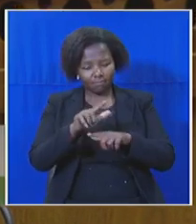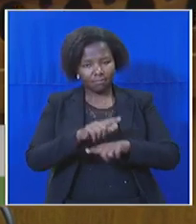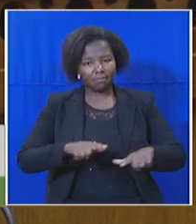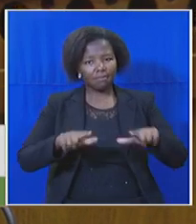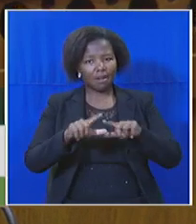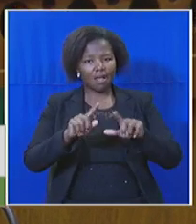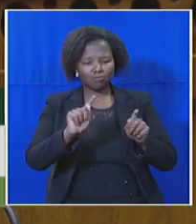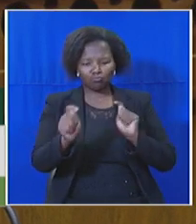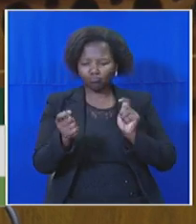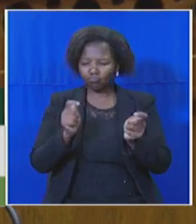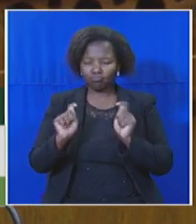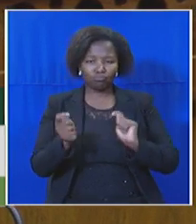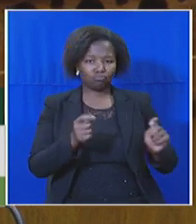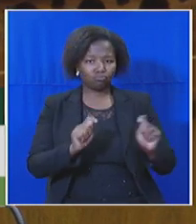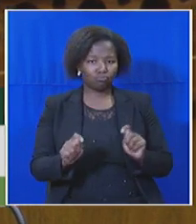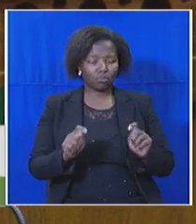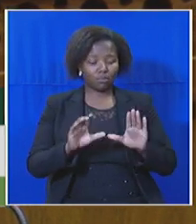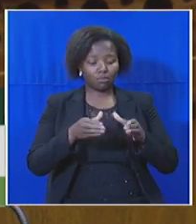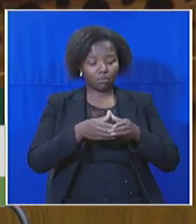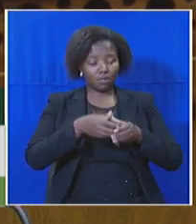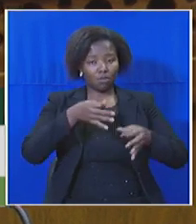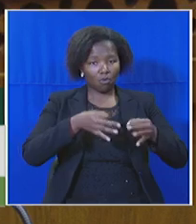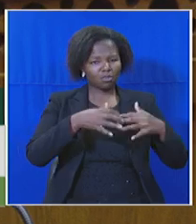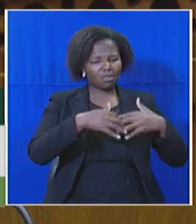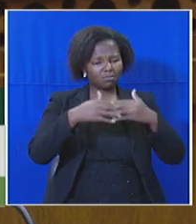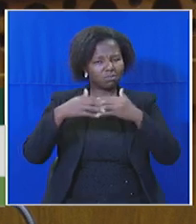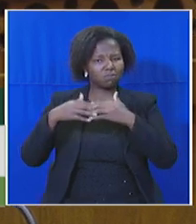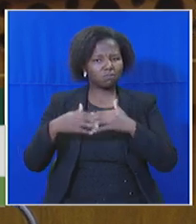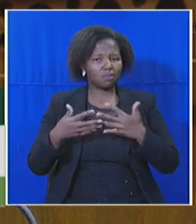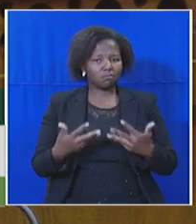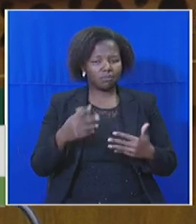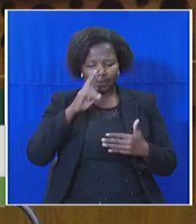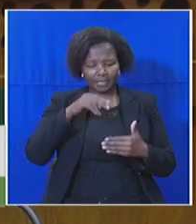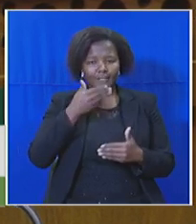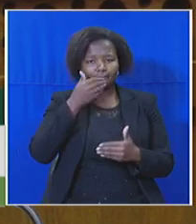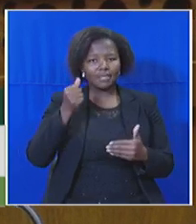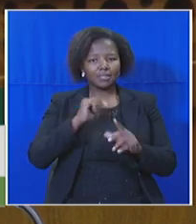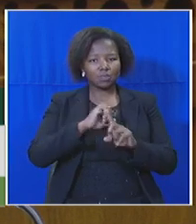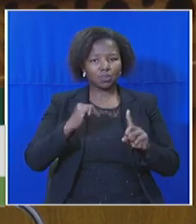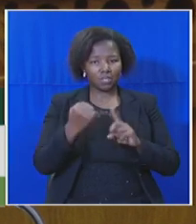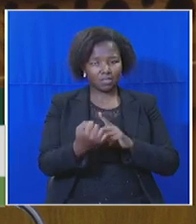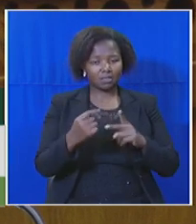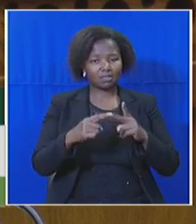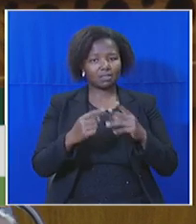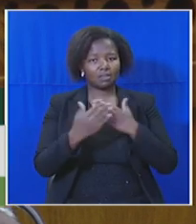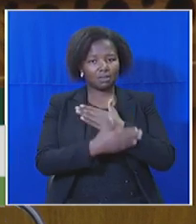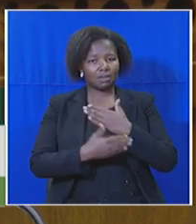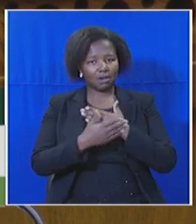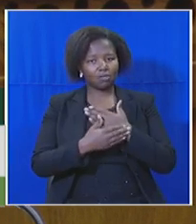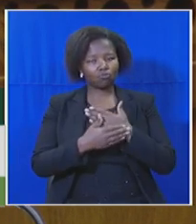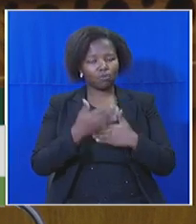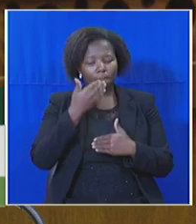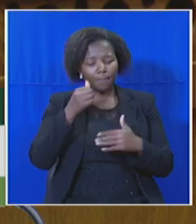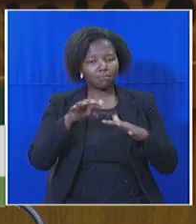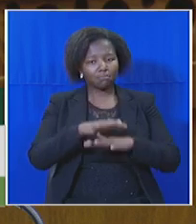political institutions of our country to create a better society, a better country in a better world. To ensure that